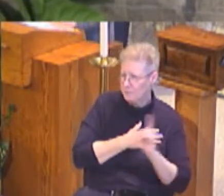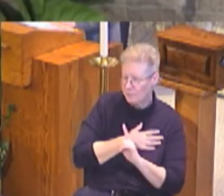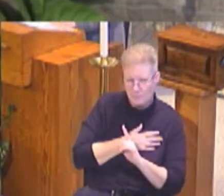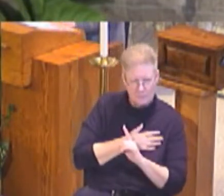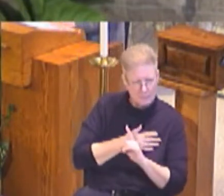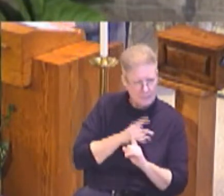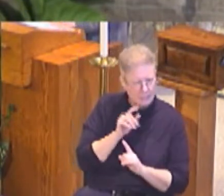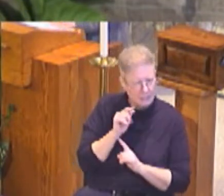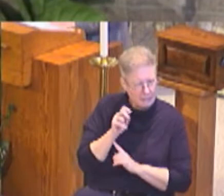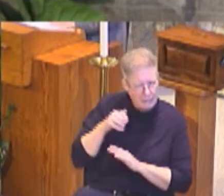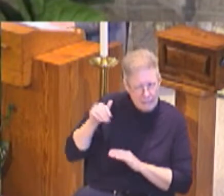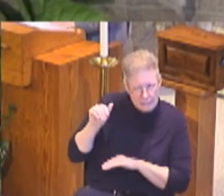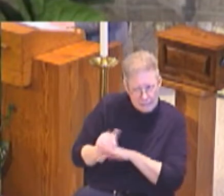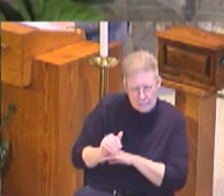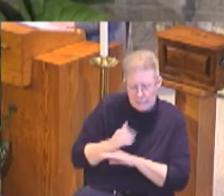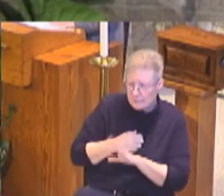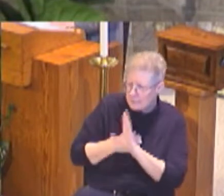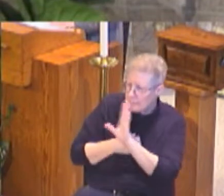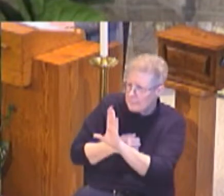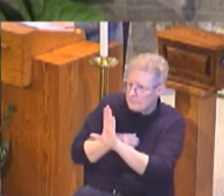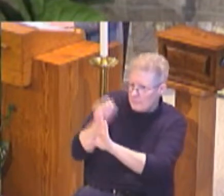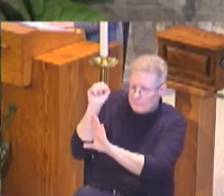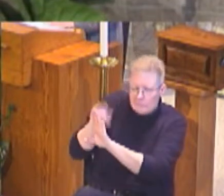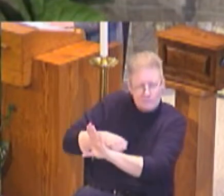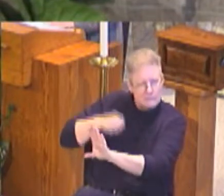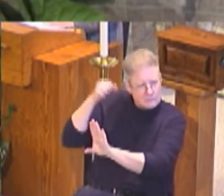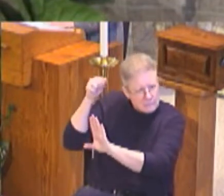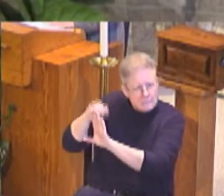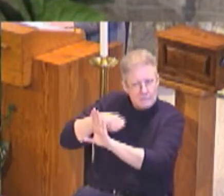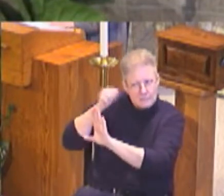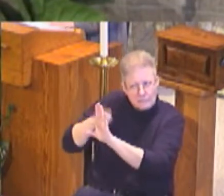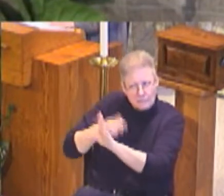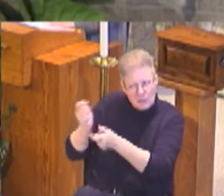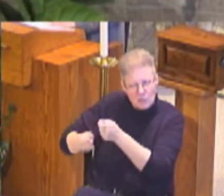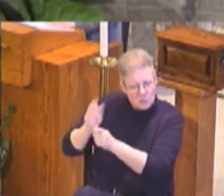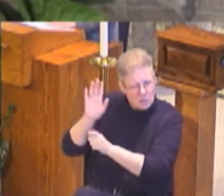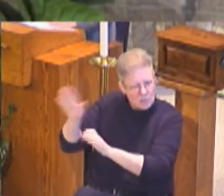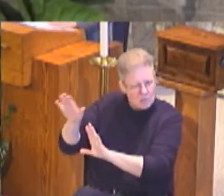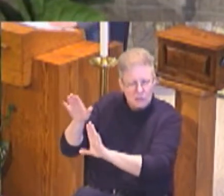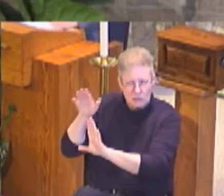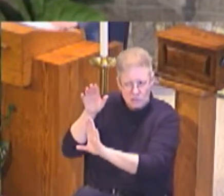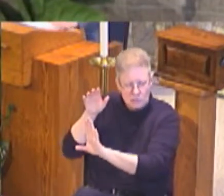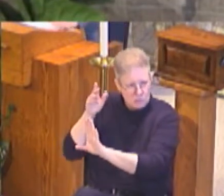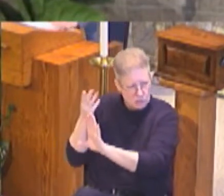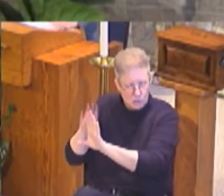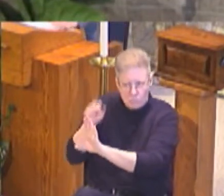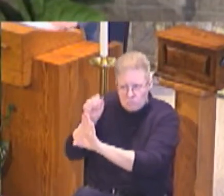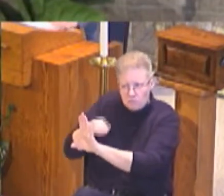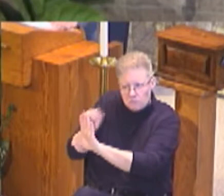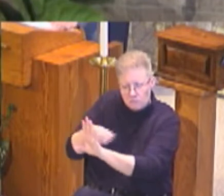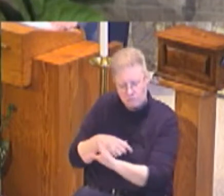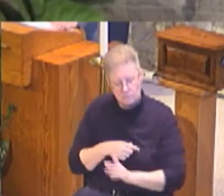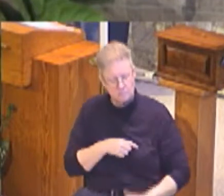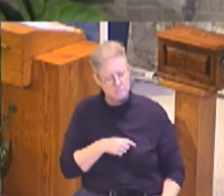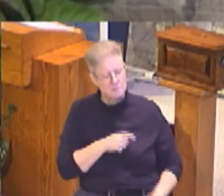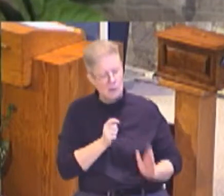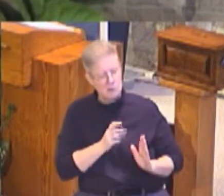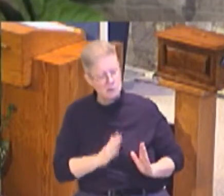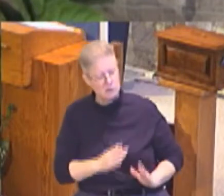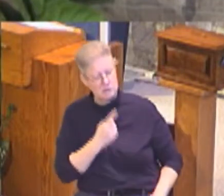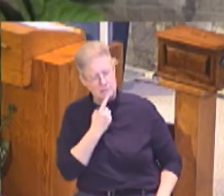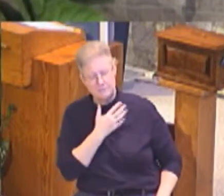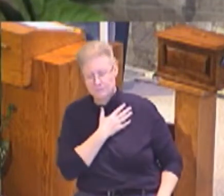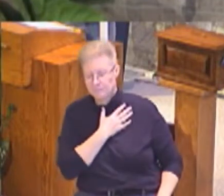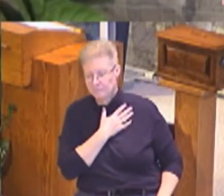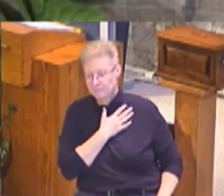and knocks and knocks and knocks on the door. And the judge says to himself, "Even though I have